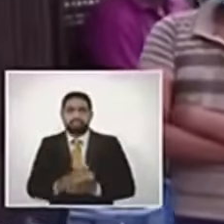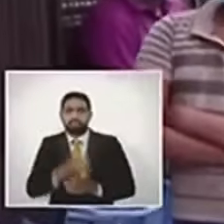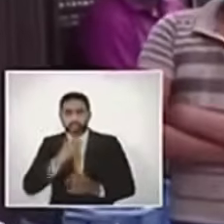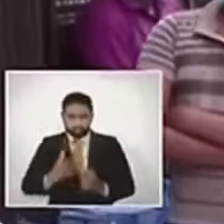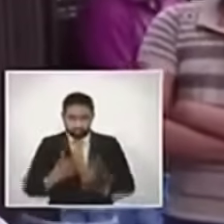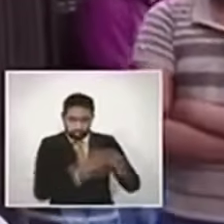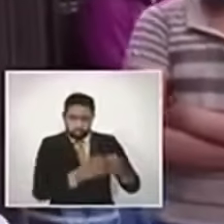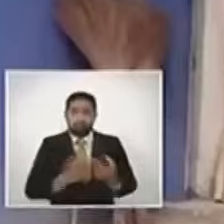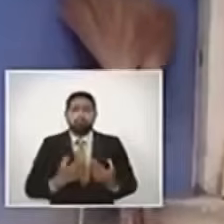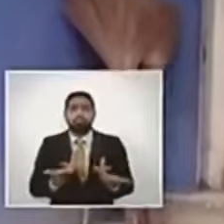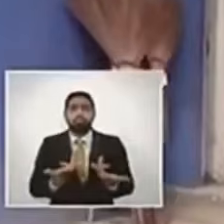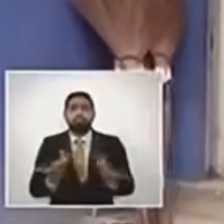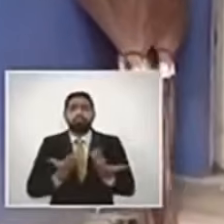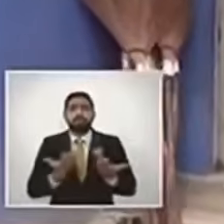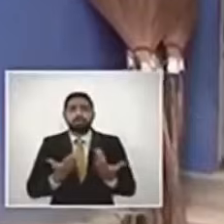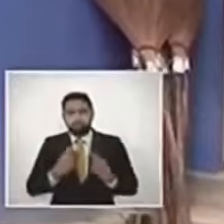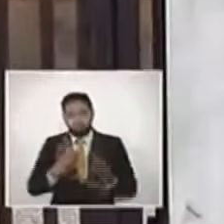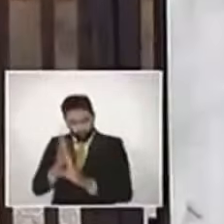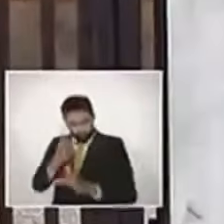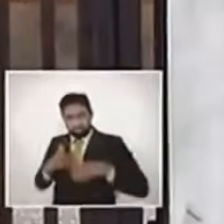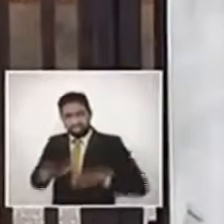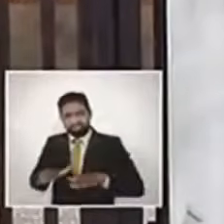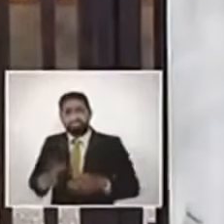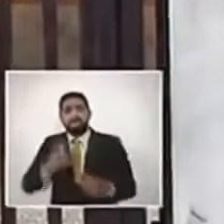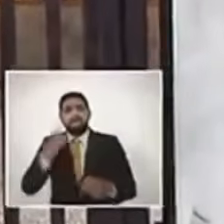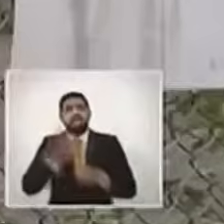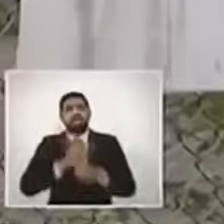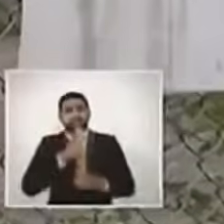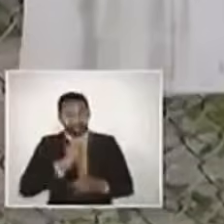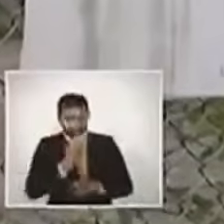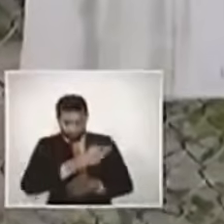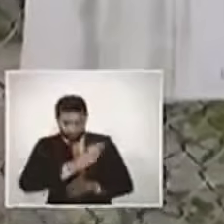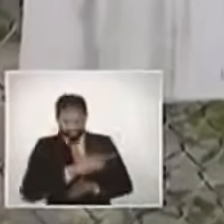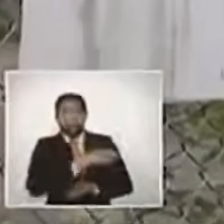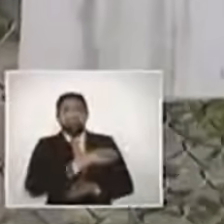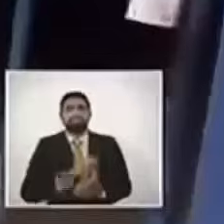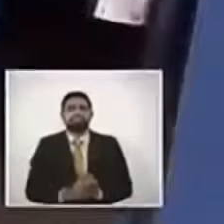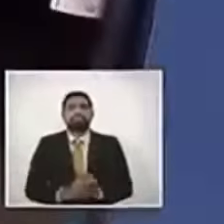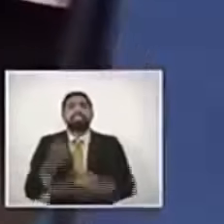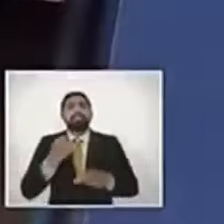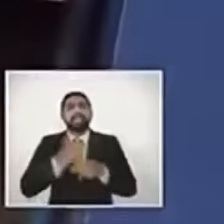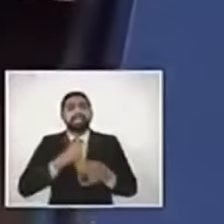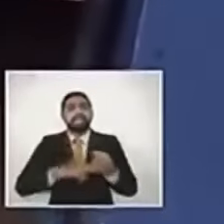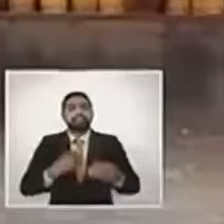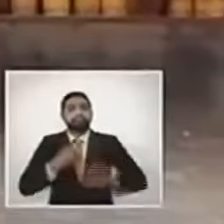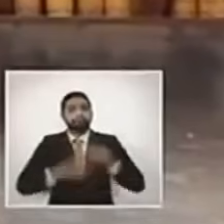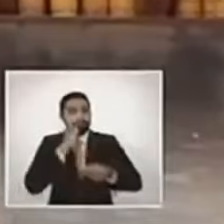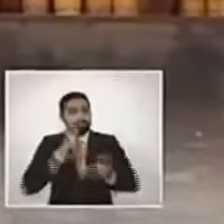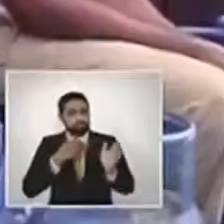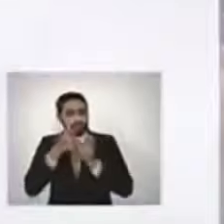money? Gas dealerships and storage compounds in and around Galle were also closed today.